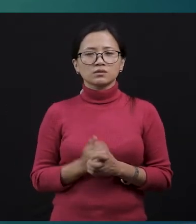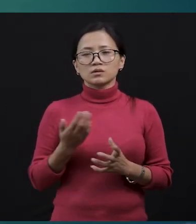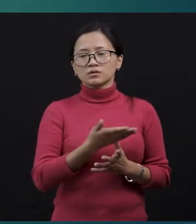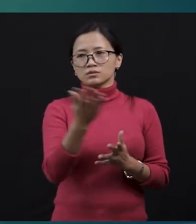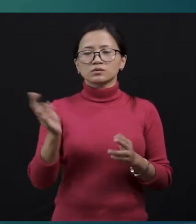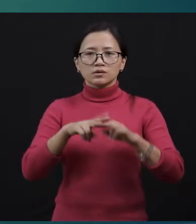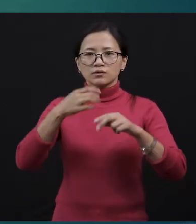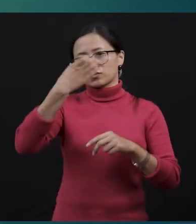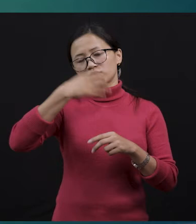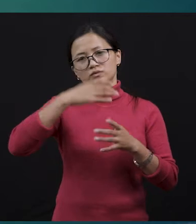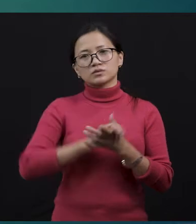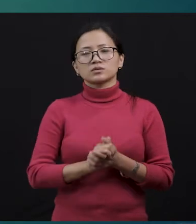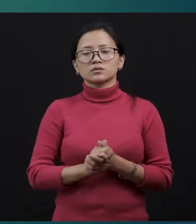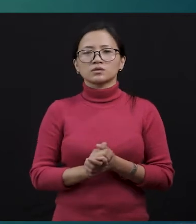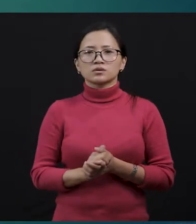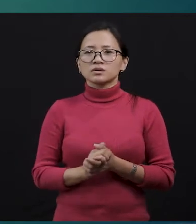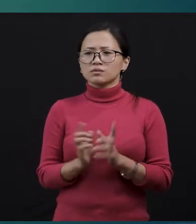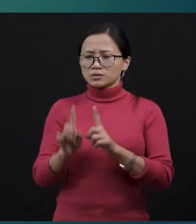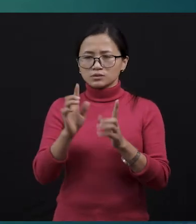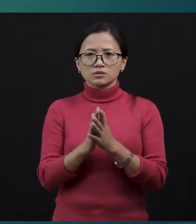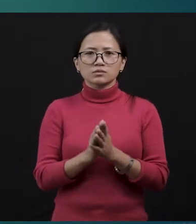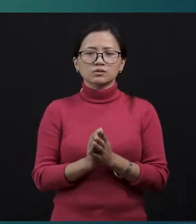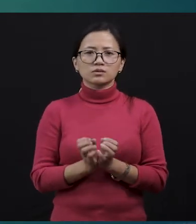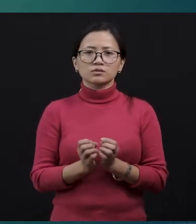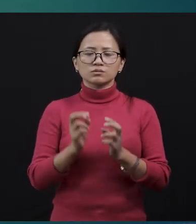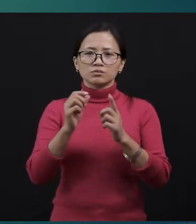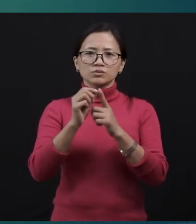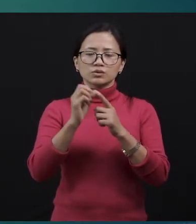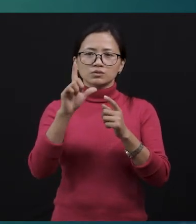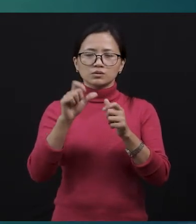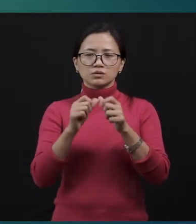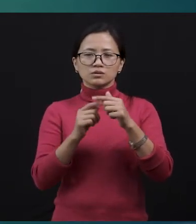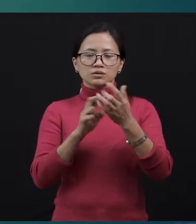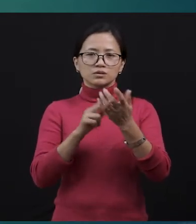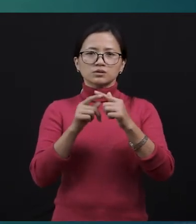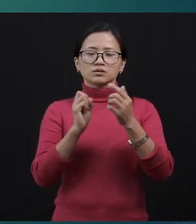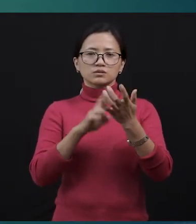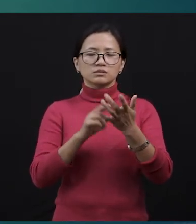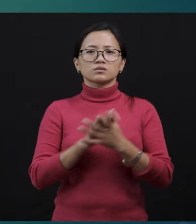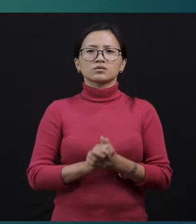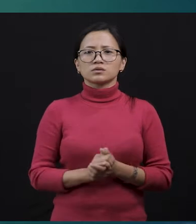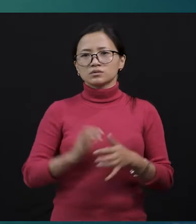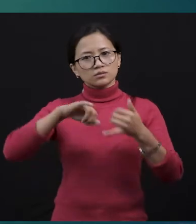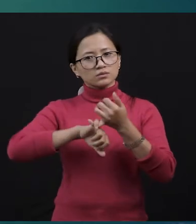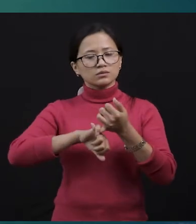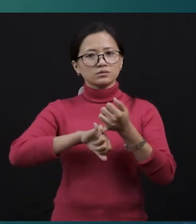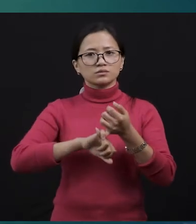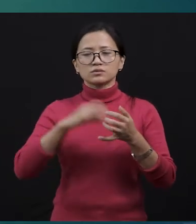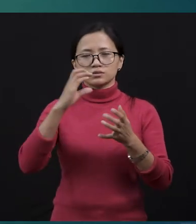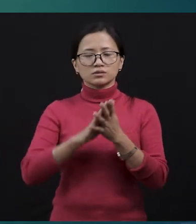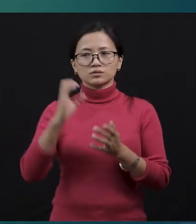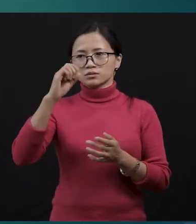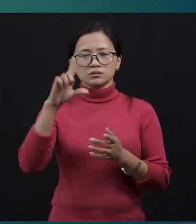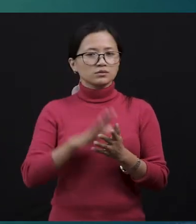there are fruits. The plants can bear fruits because of this pollination. I'm sure you studied that in your science classes. I will not be elaborating